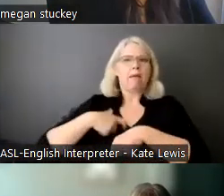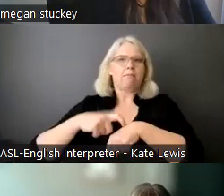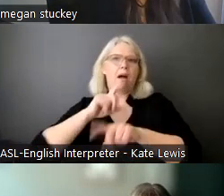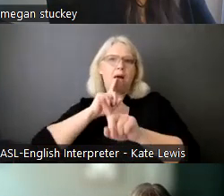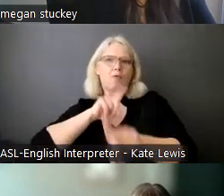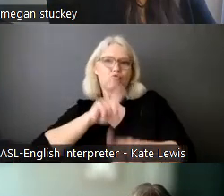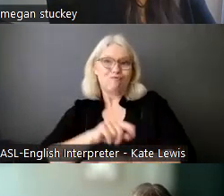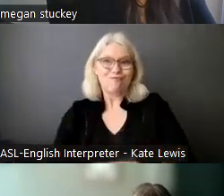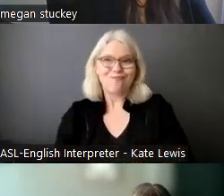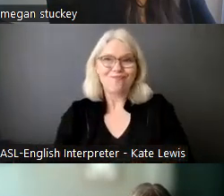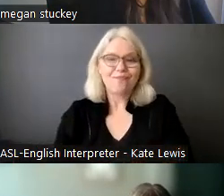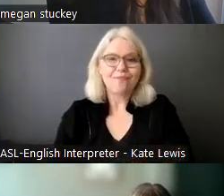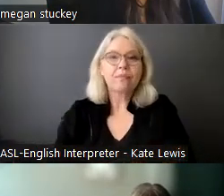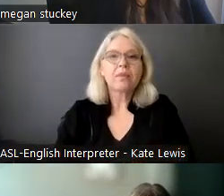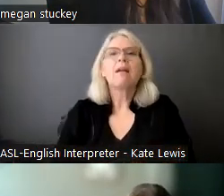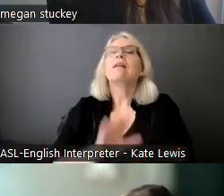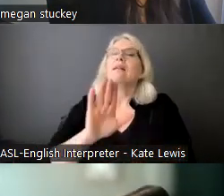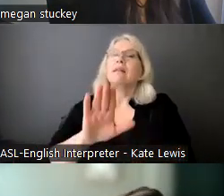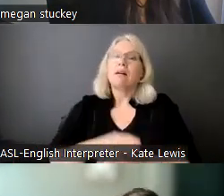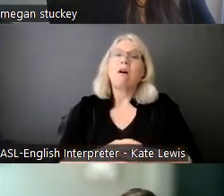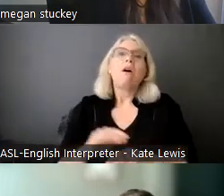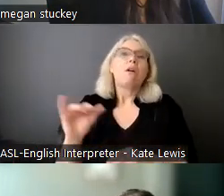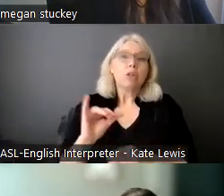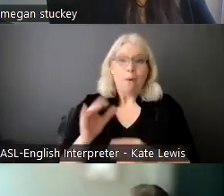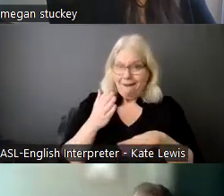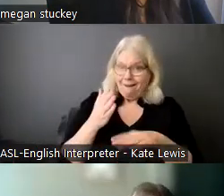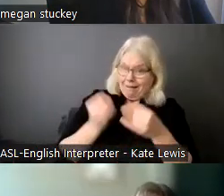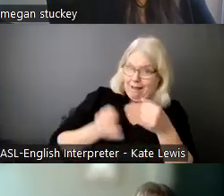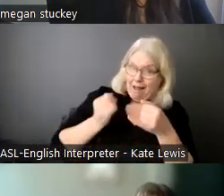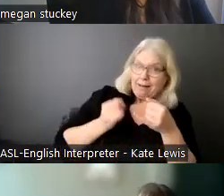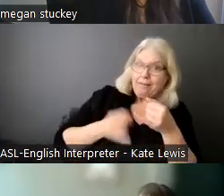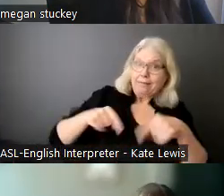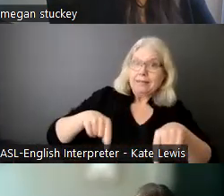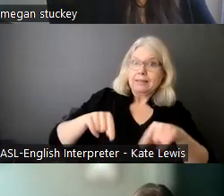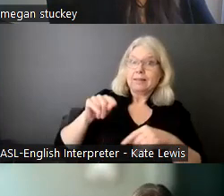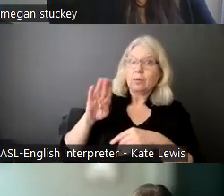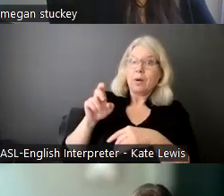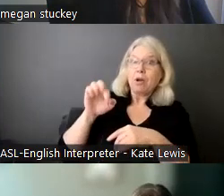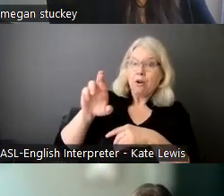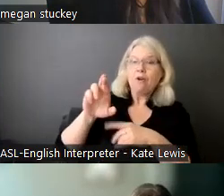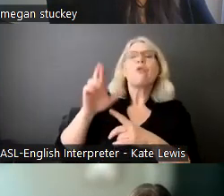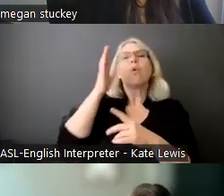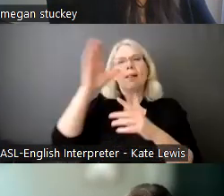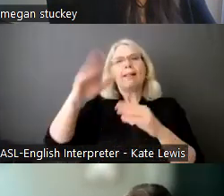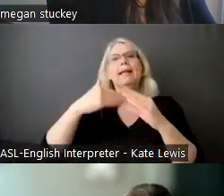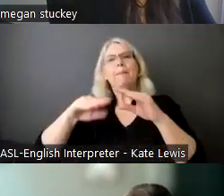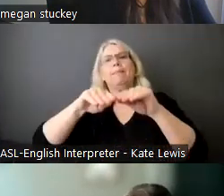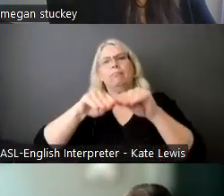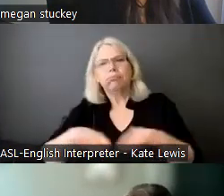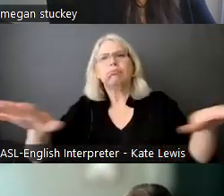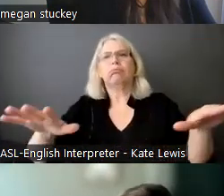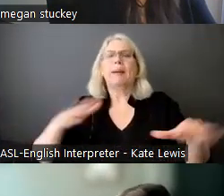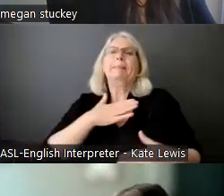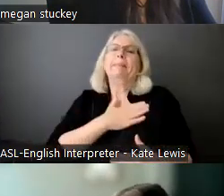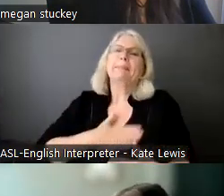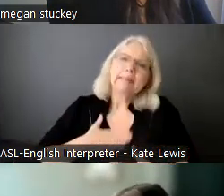Always note that an evaluation will be sent to you at the end of the webinar, because your feedback is so important